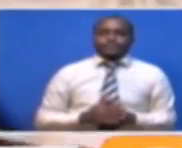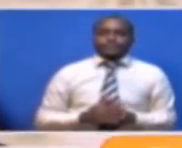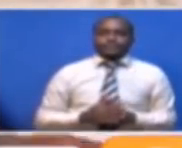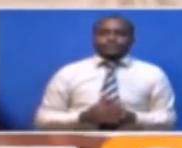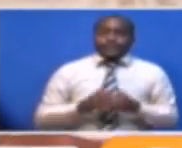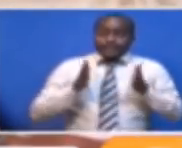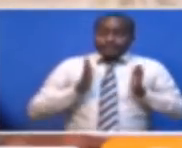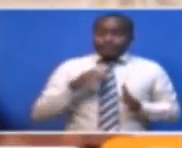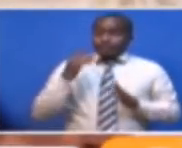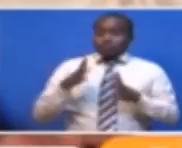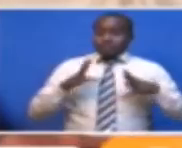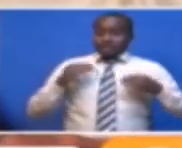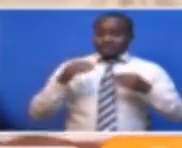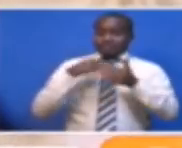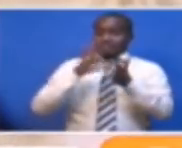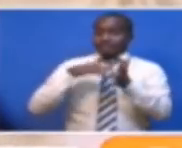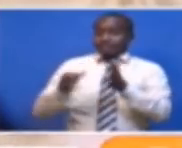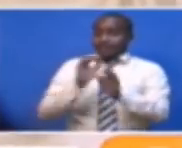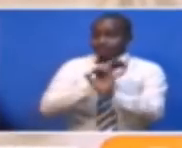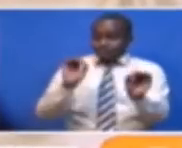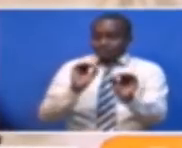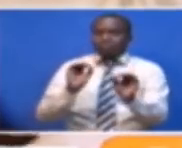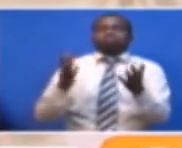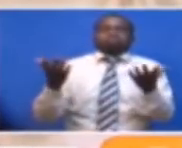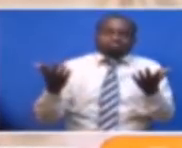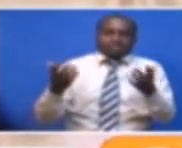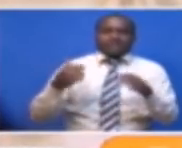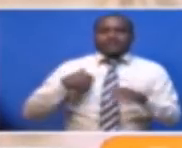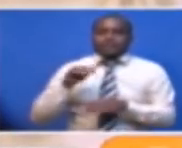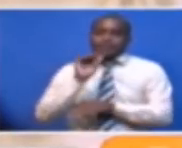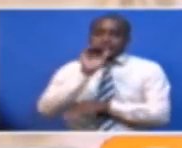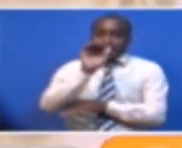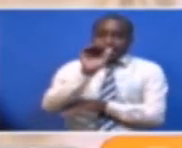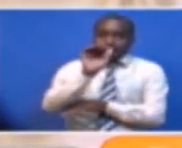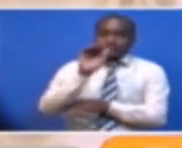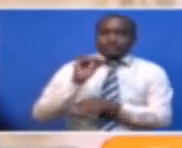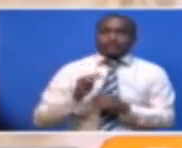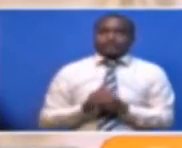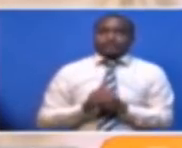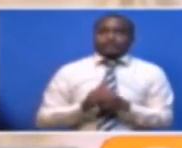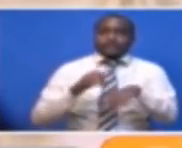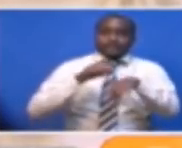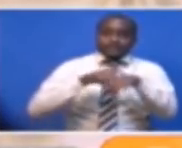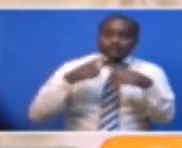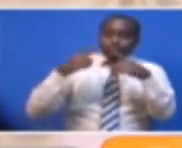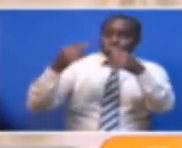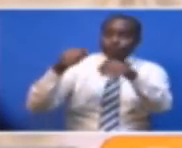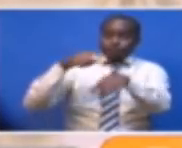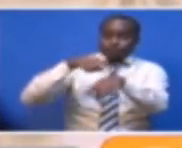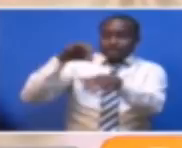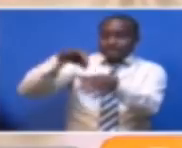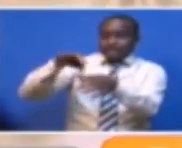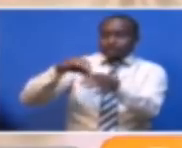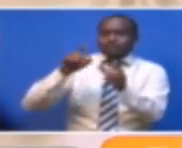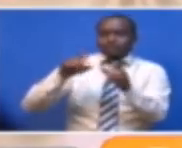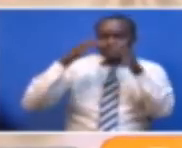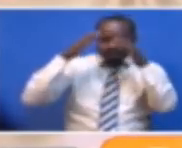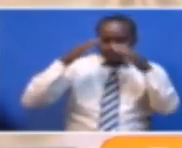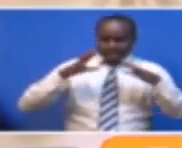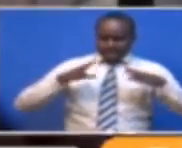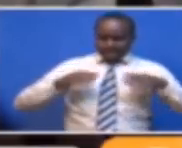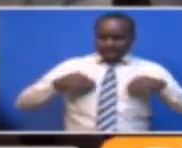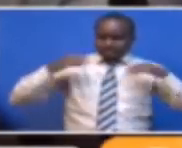Asiyekubali kushindwa, mimi nawaomba tukienda kwa uchaguzi tuheshimu uamuzi wa